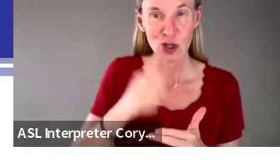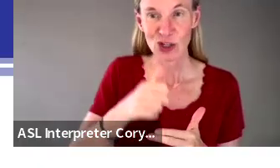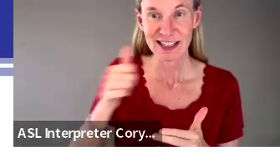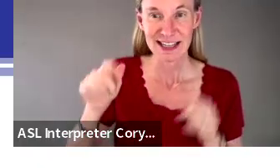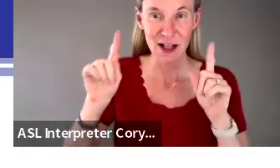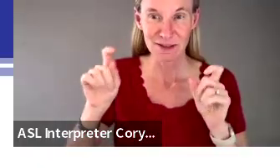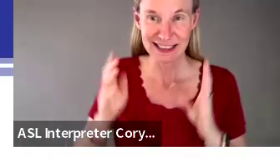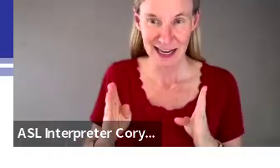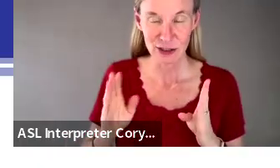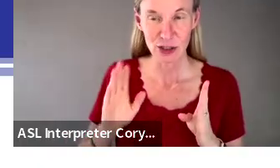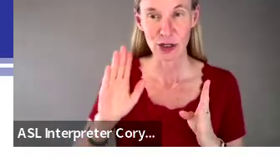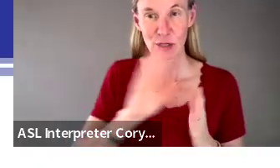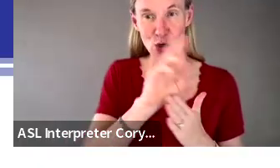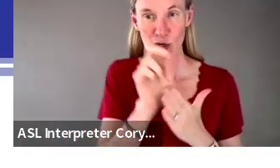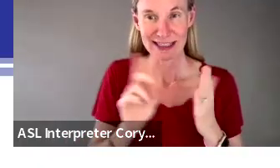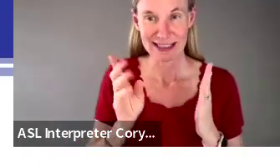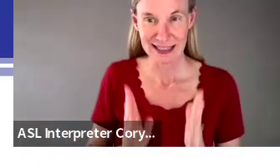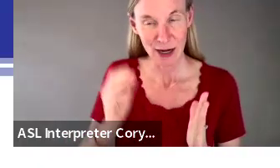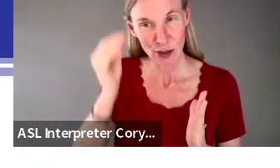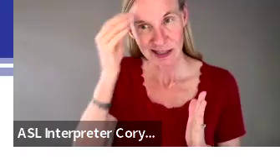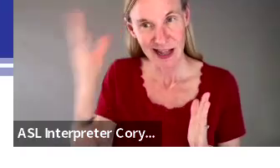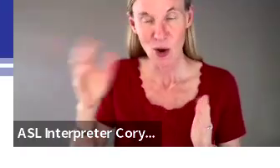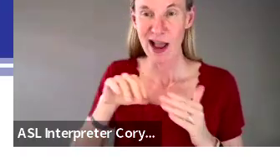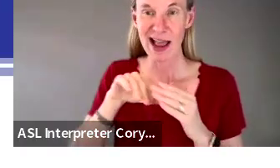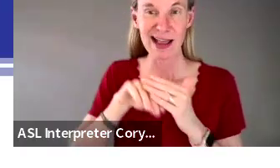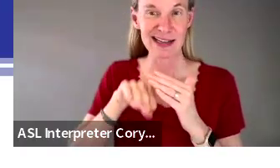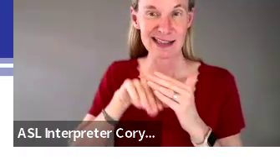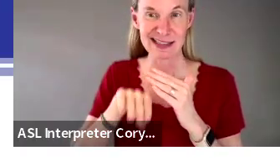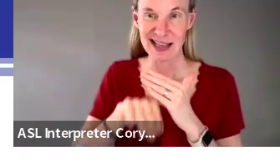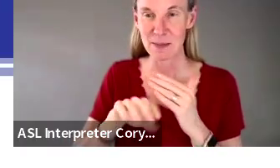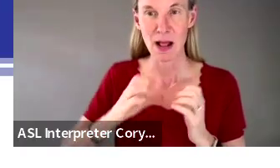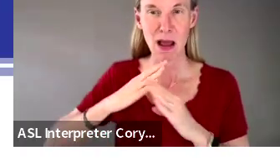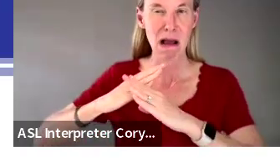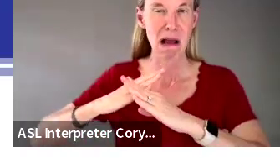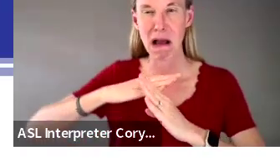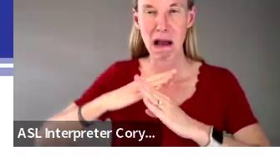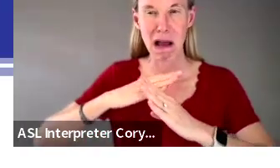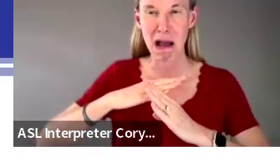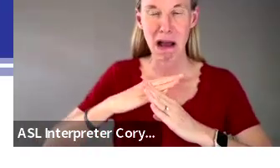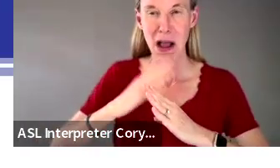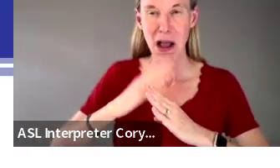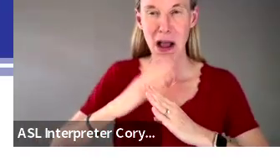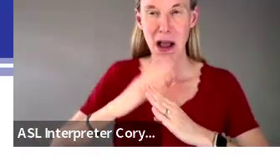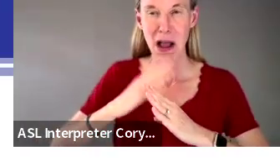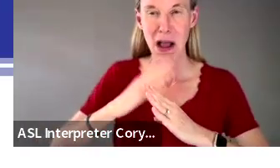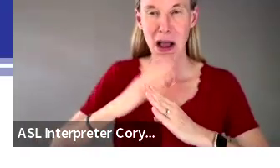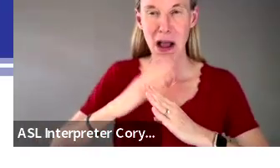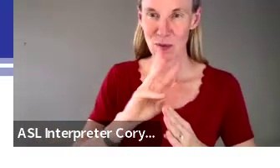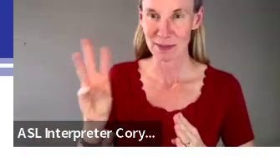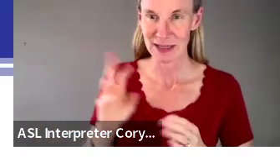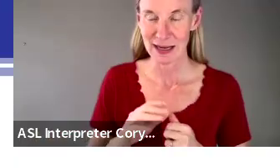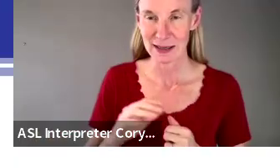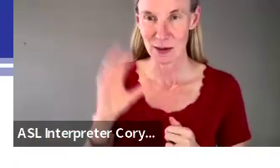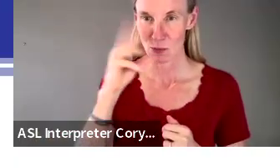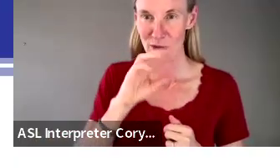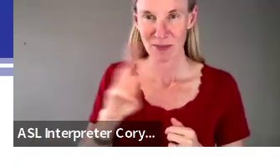your designer is telling you that, hey, accessibility is getting away with or getting in the way of the aesthetic of the website,